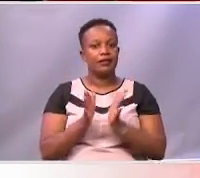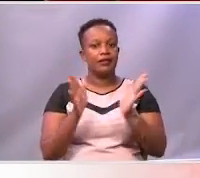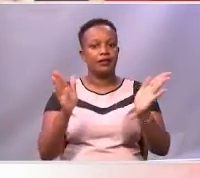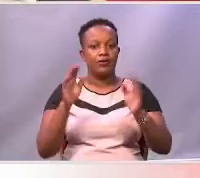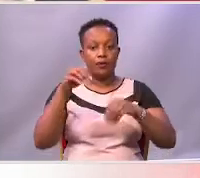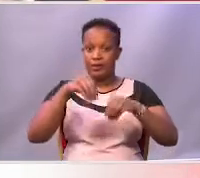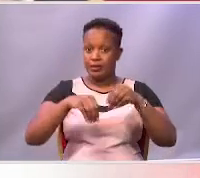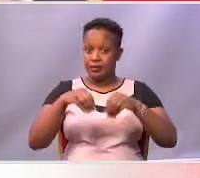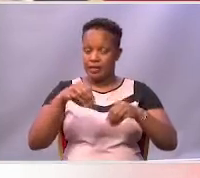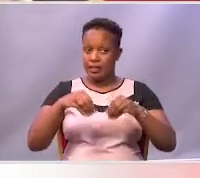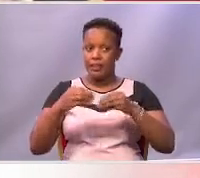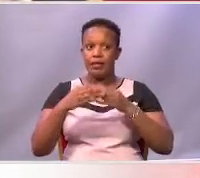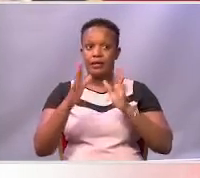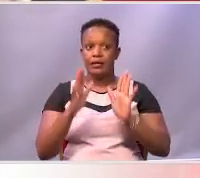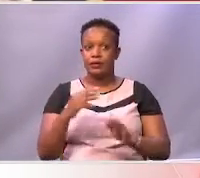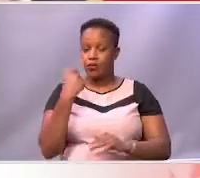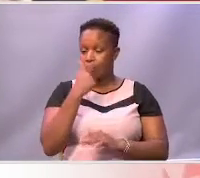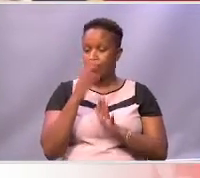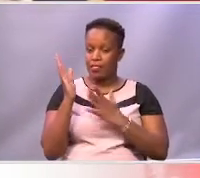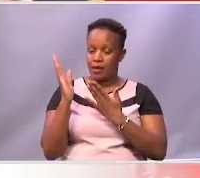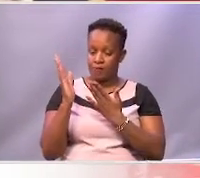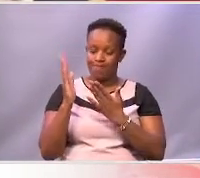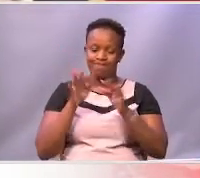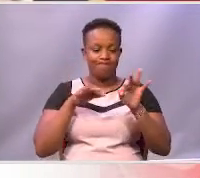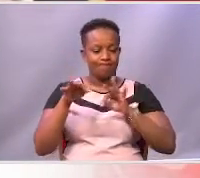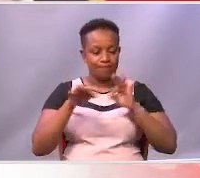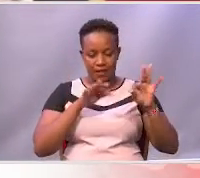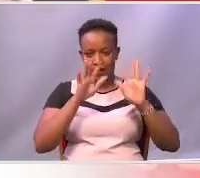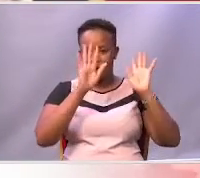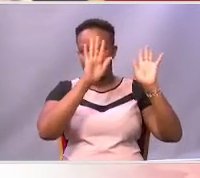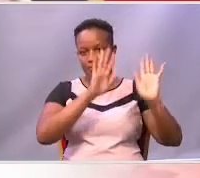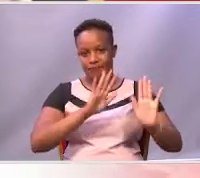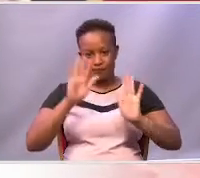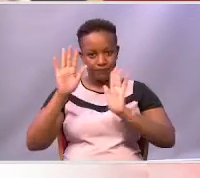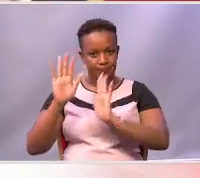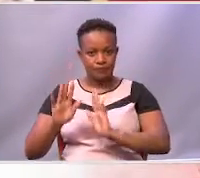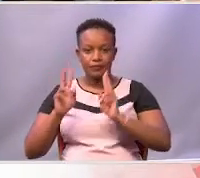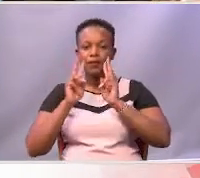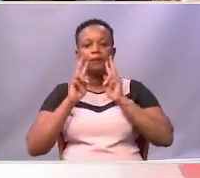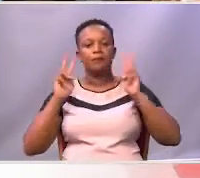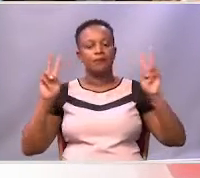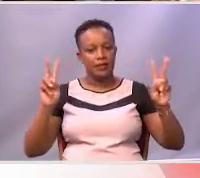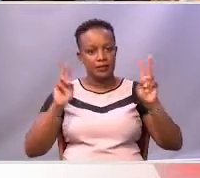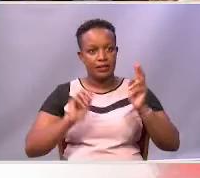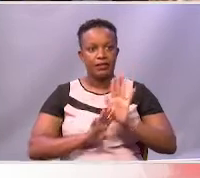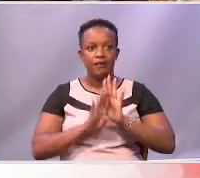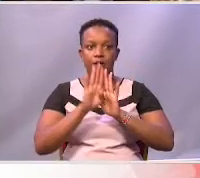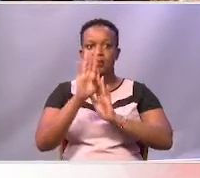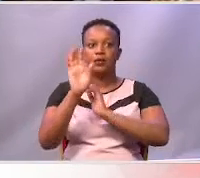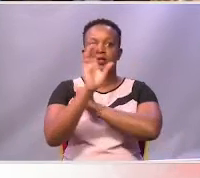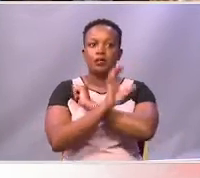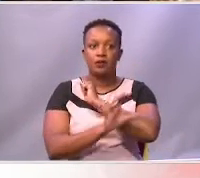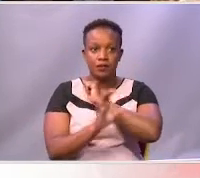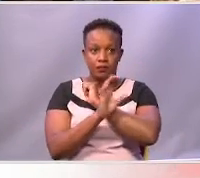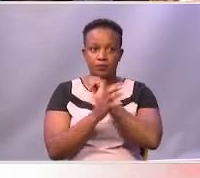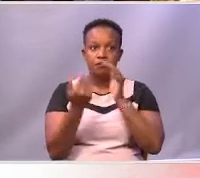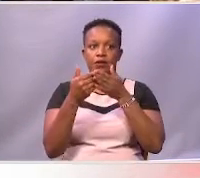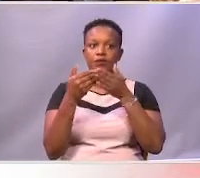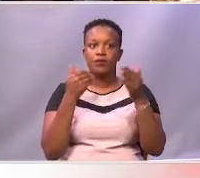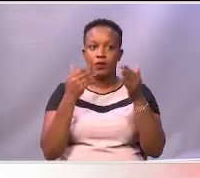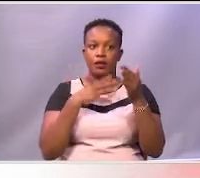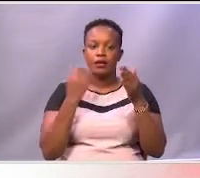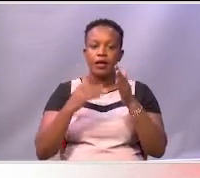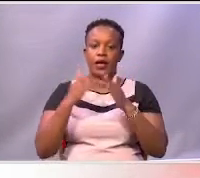Viongozi waliofika wakihubiri amani, mshikamano, ustawi wa pamoja na maendeleo ya nchi kabla na baada ya uchaguzi